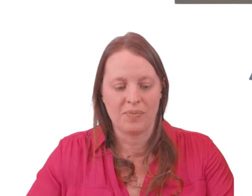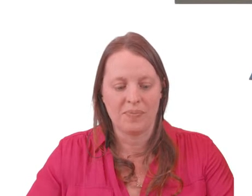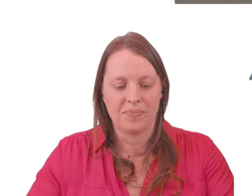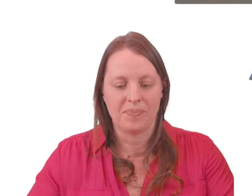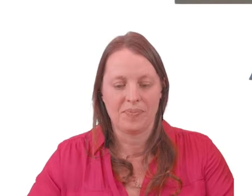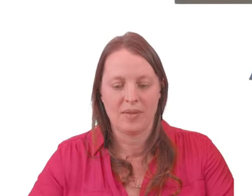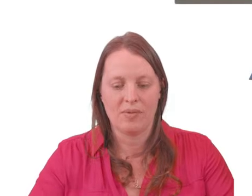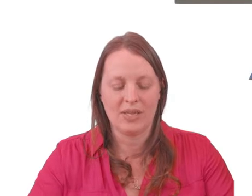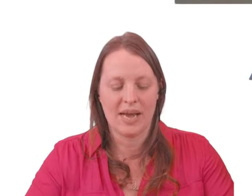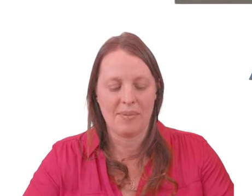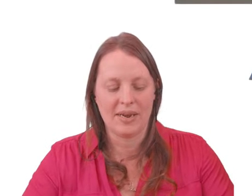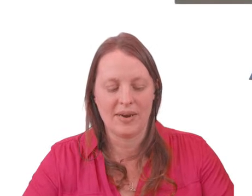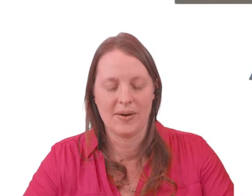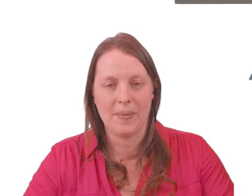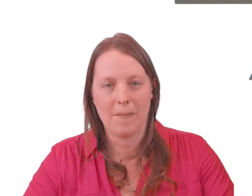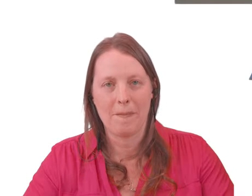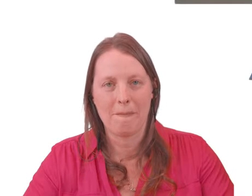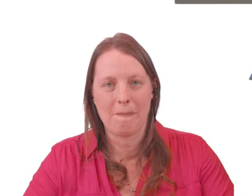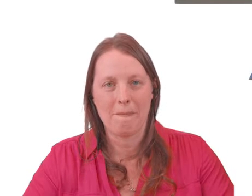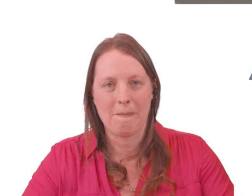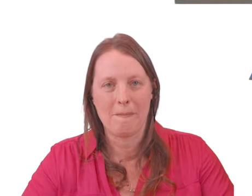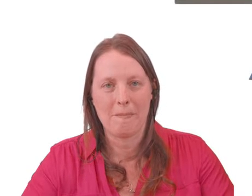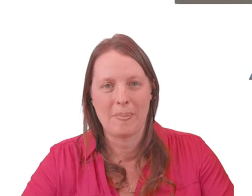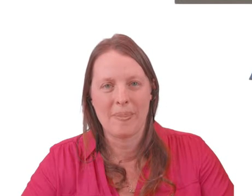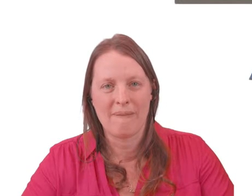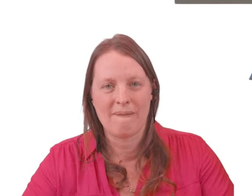maneuver. What's happening here?